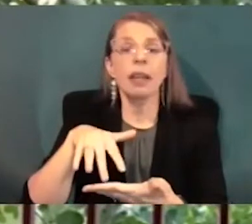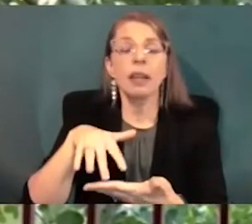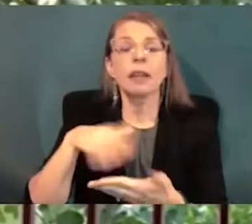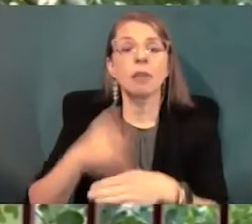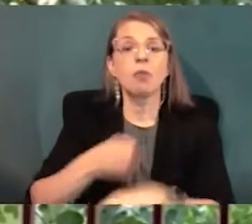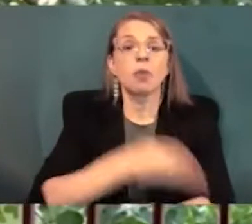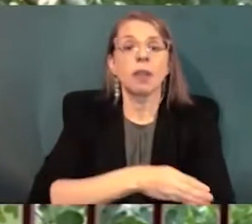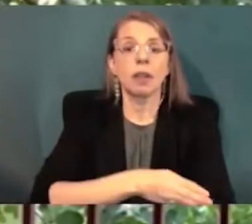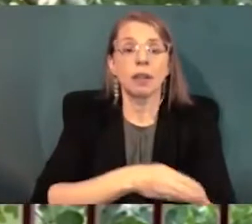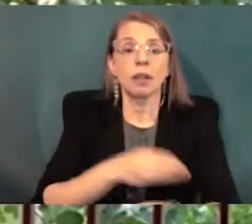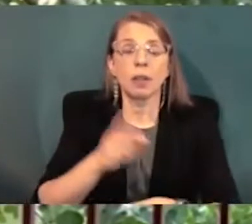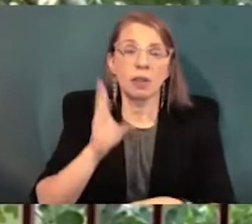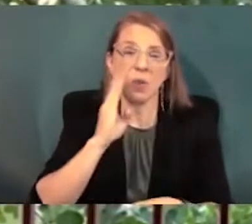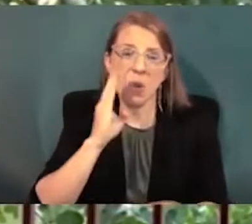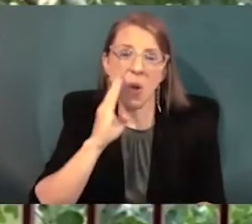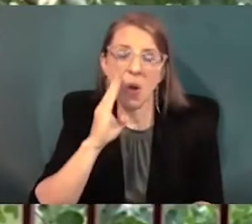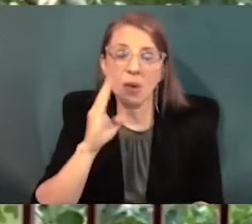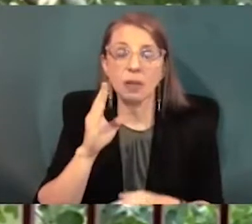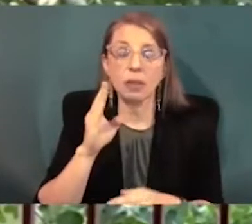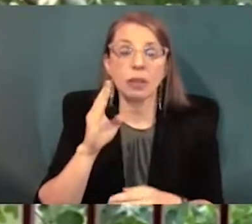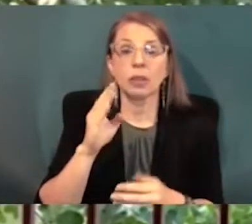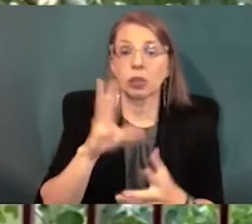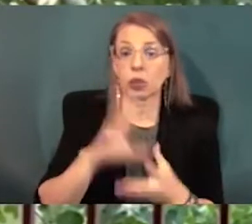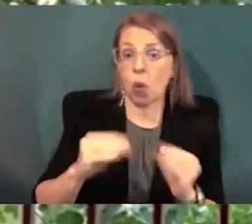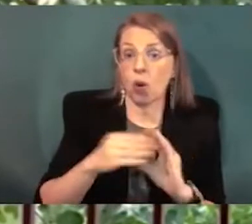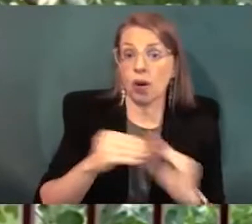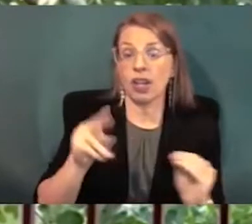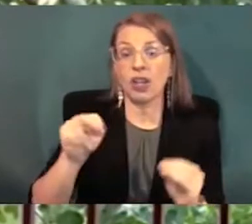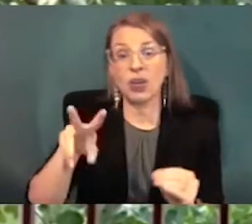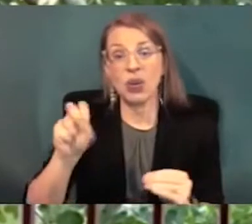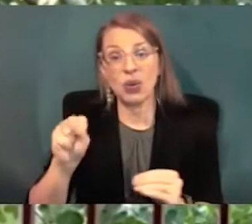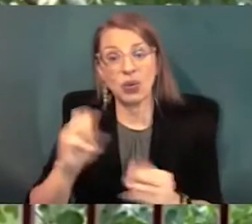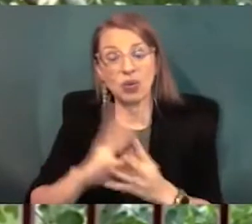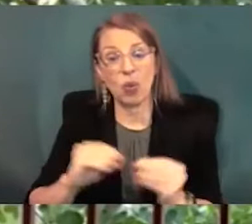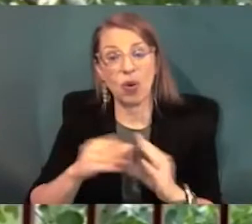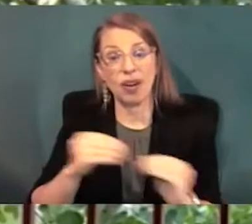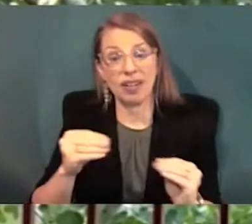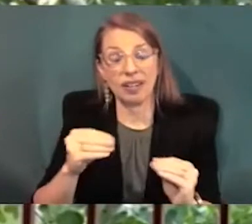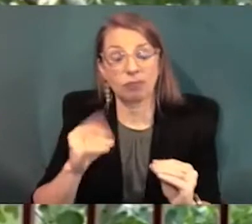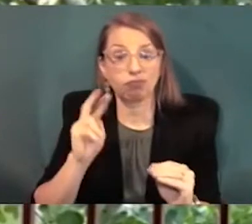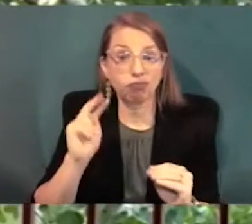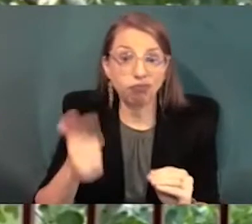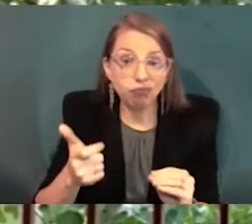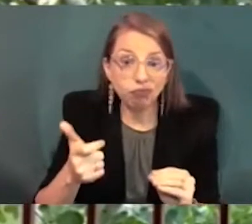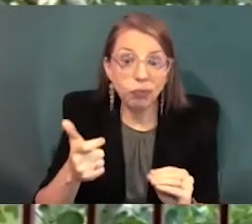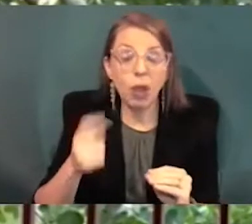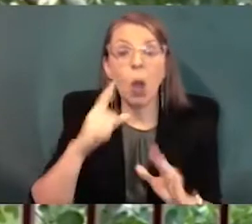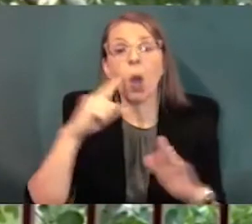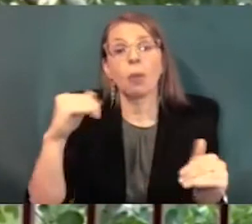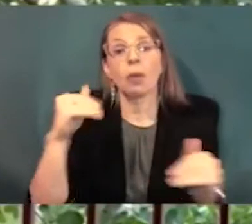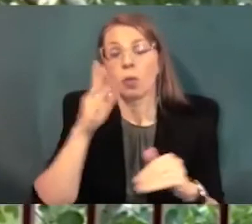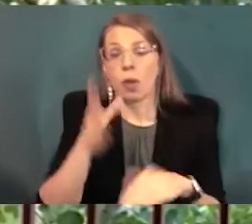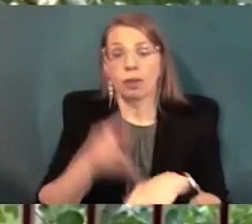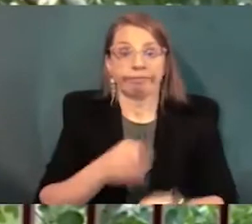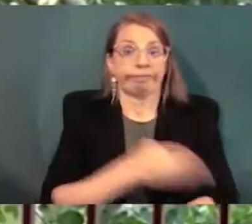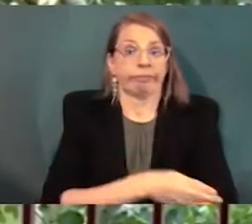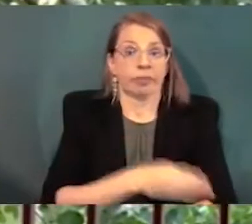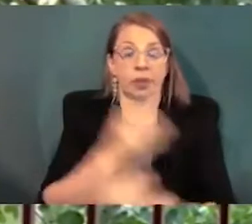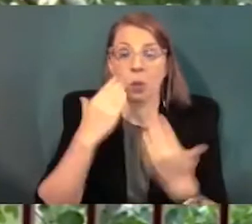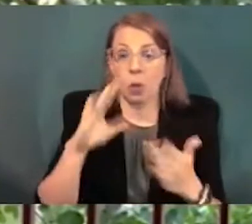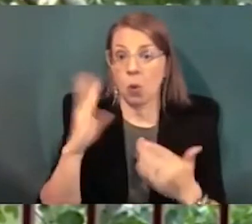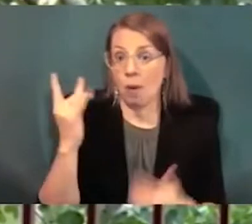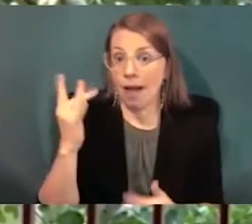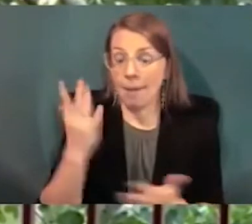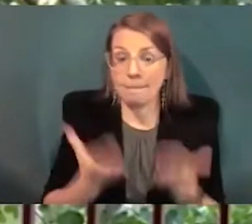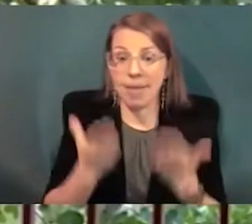that anecdotally we hear those stories. We've seen those stories in the news. Hopefully it will help overall. We don't know exactly why. Is it maybe